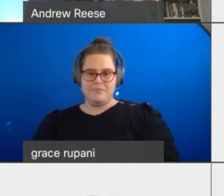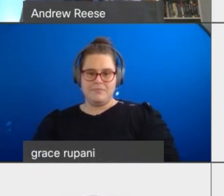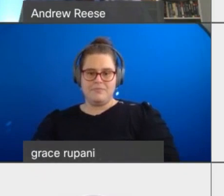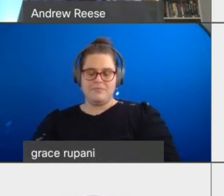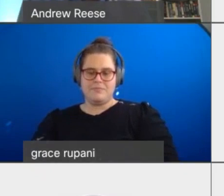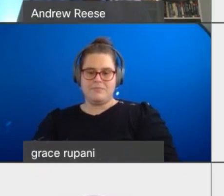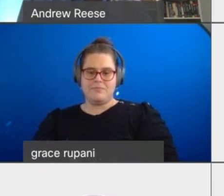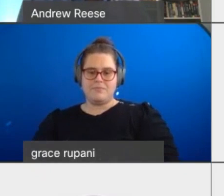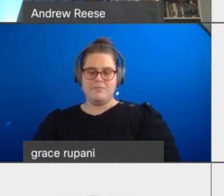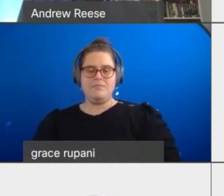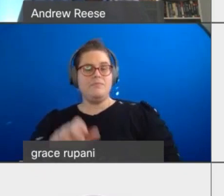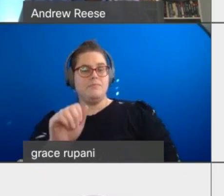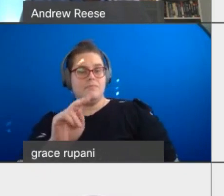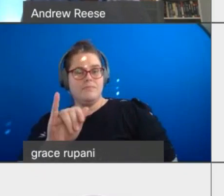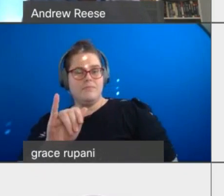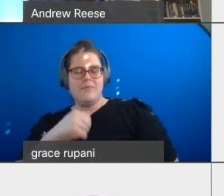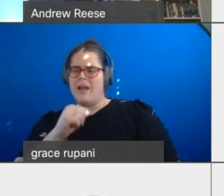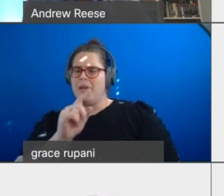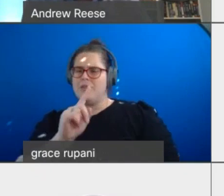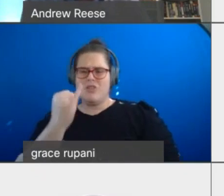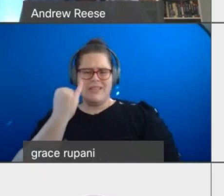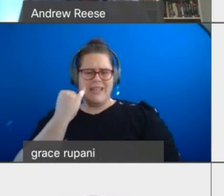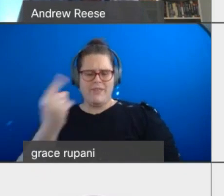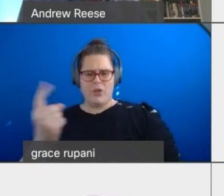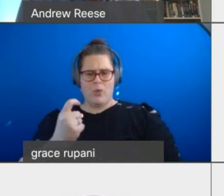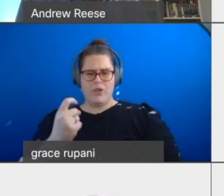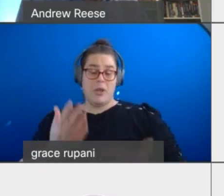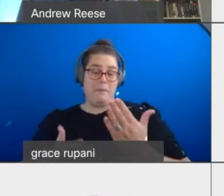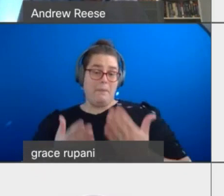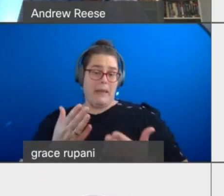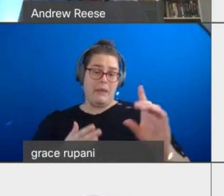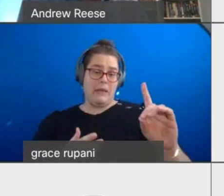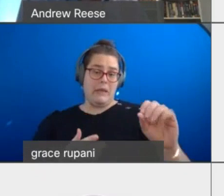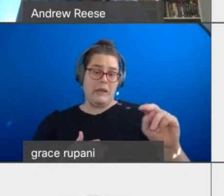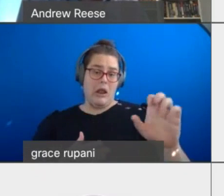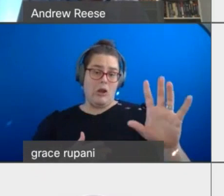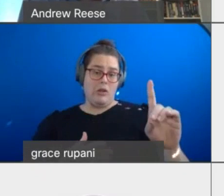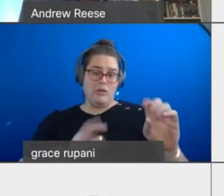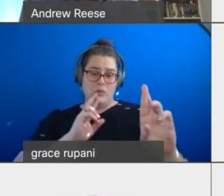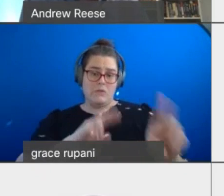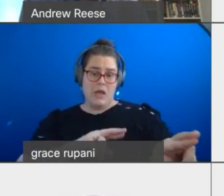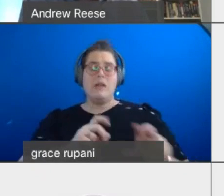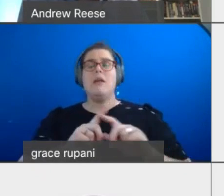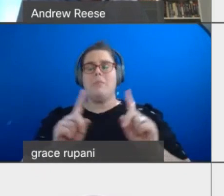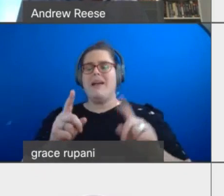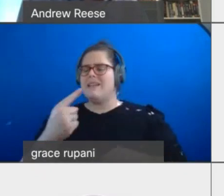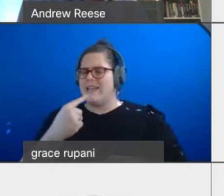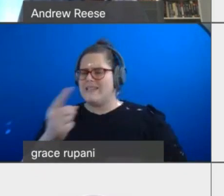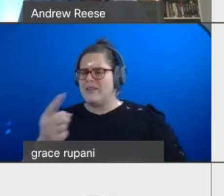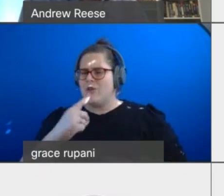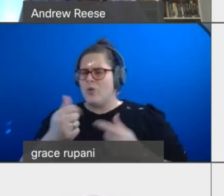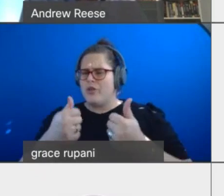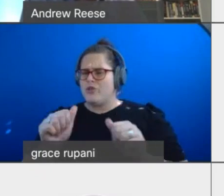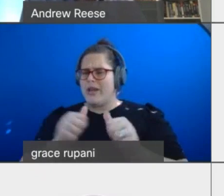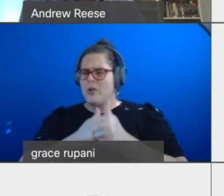So I don't know if this is a question, and maybe Donald can respond to it. We're still trying to conform to EVV deadlines.